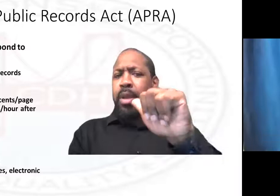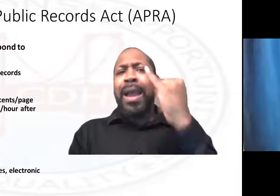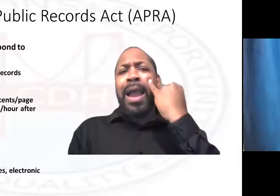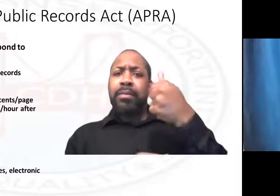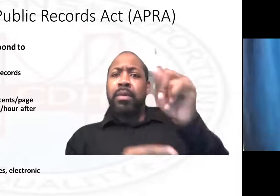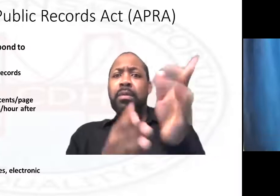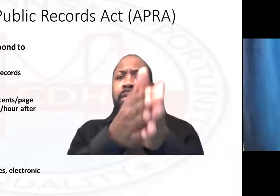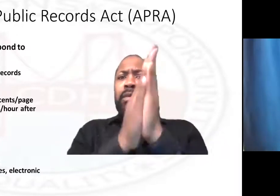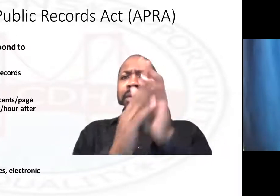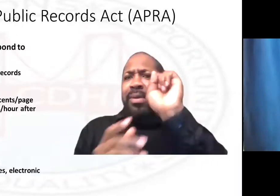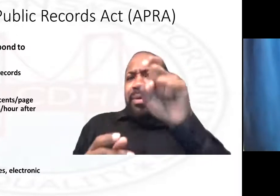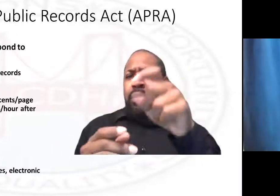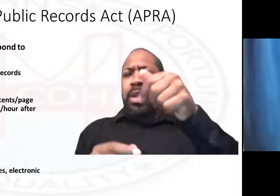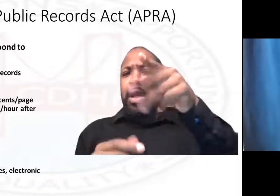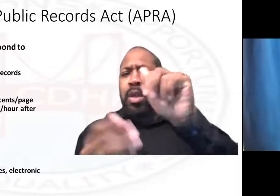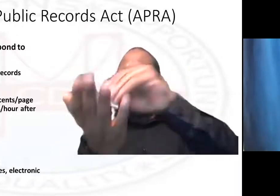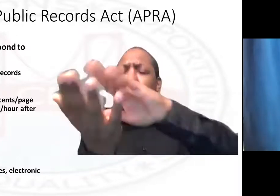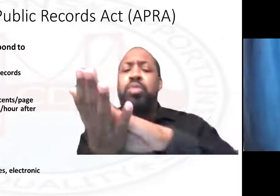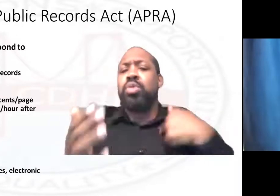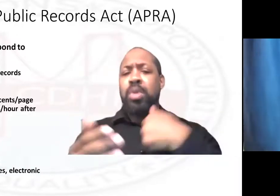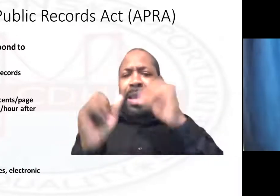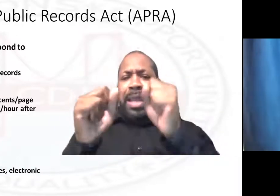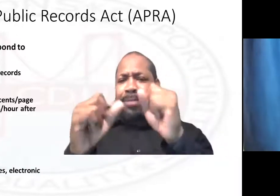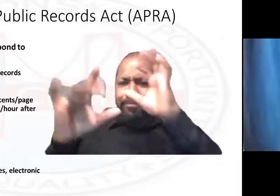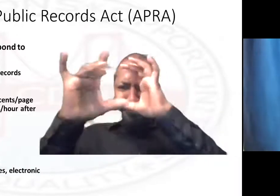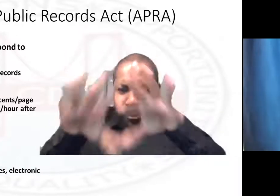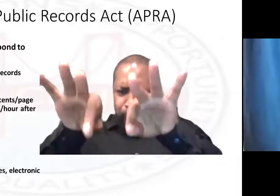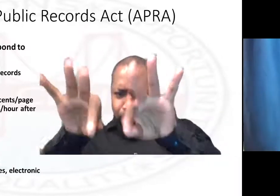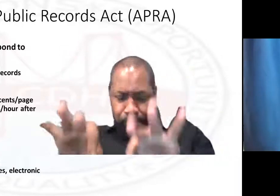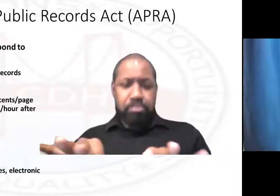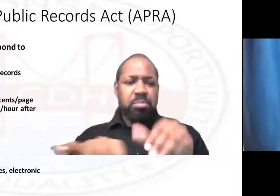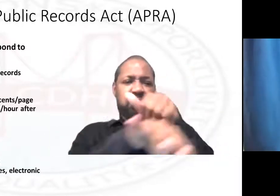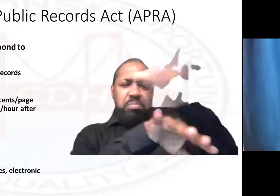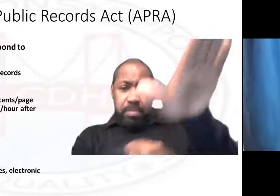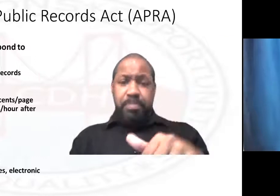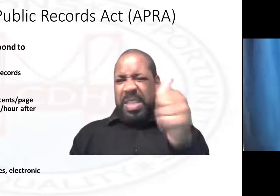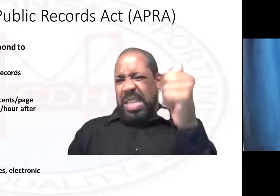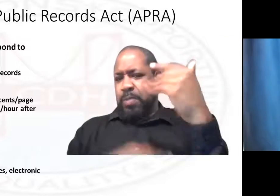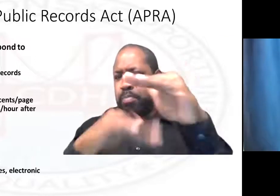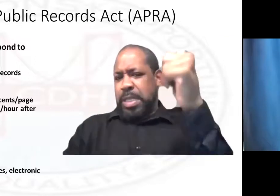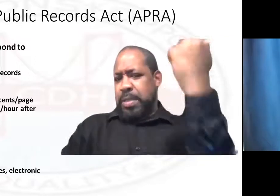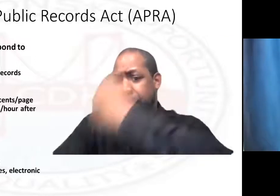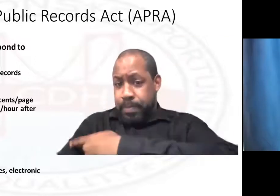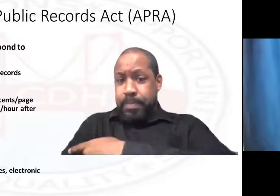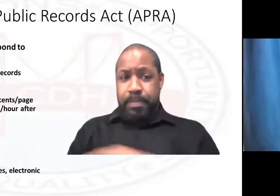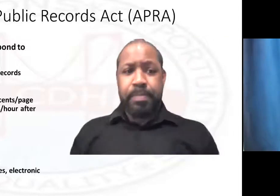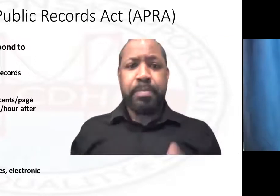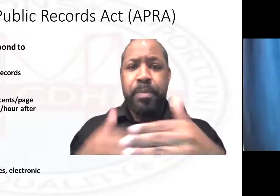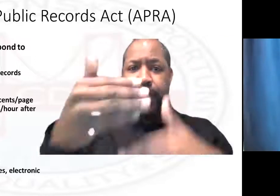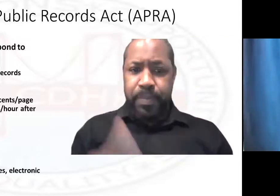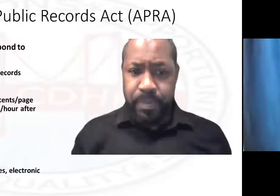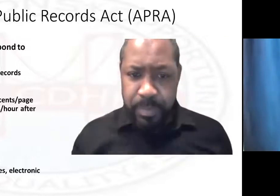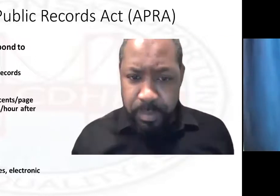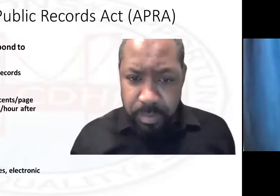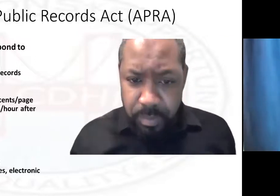information. So all of this would be within the request for public records. So, and